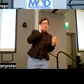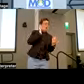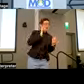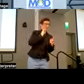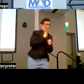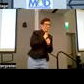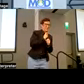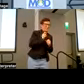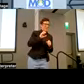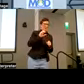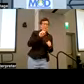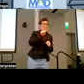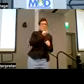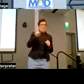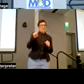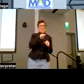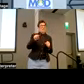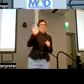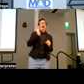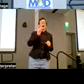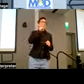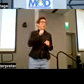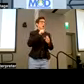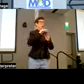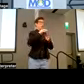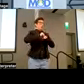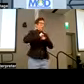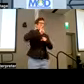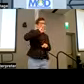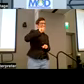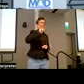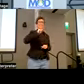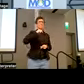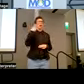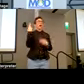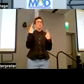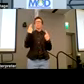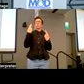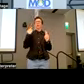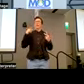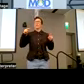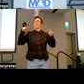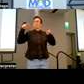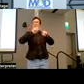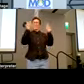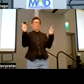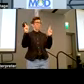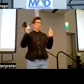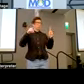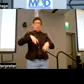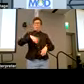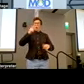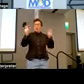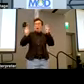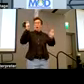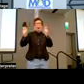did it anyway. So we went back and started thinking about this. You know, we've got to think about this differently, you know, so we, we adjusted and it wasn't easy trying